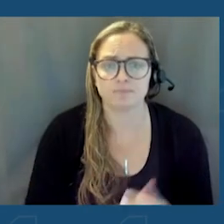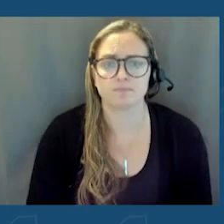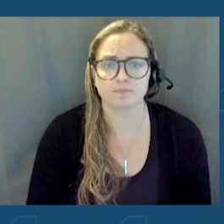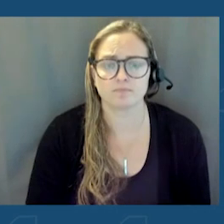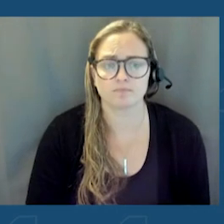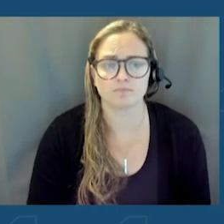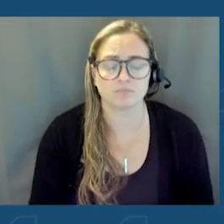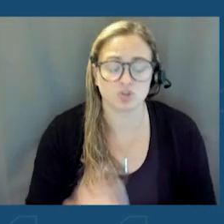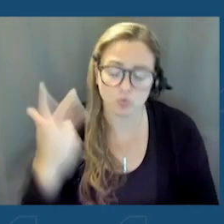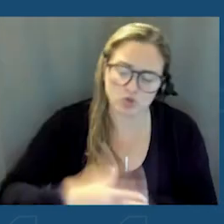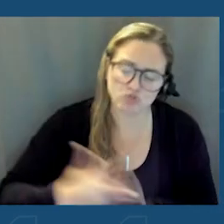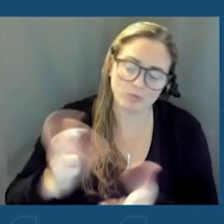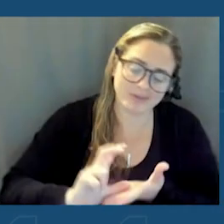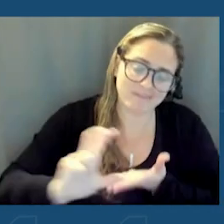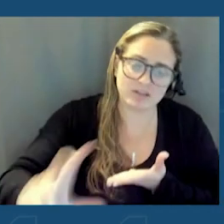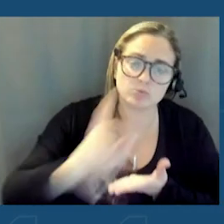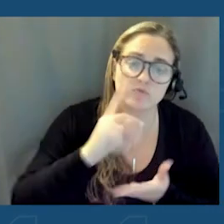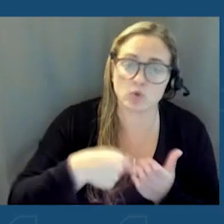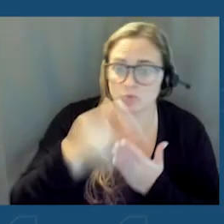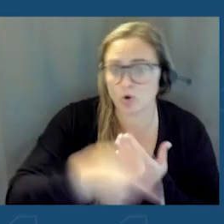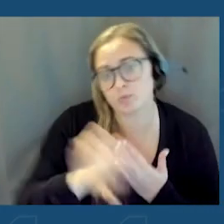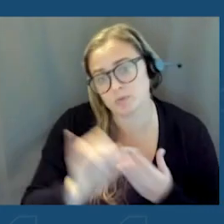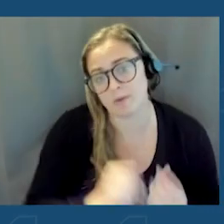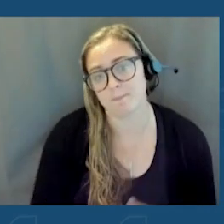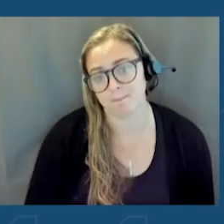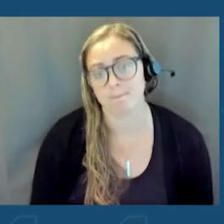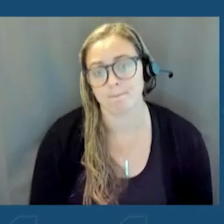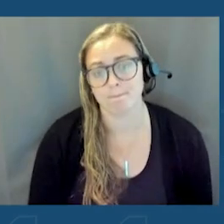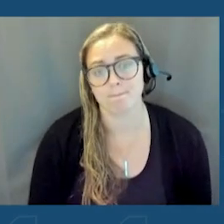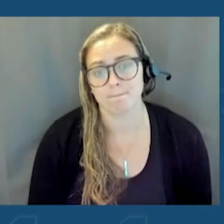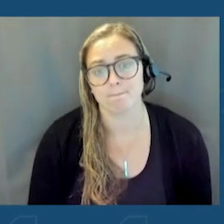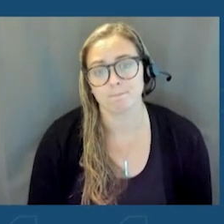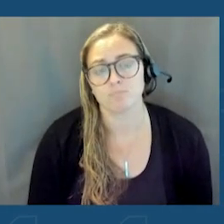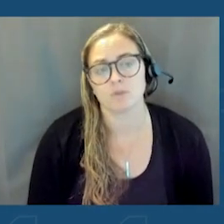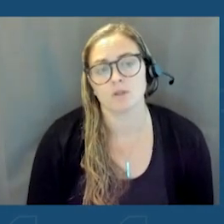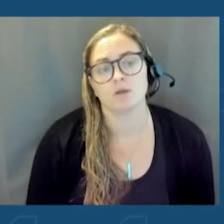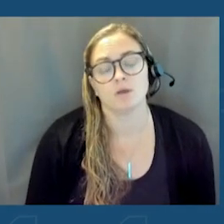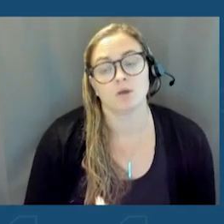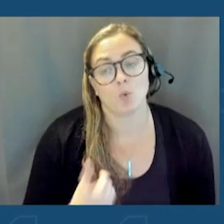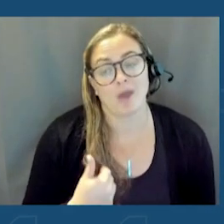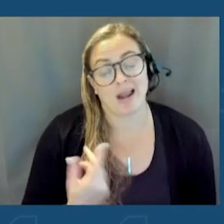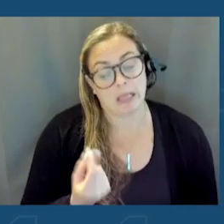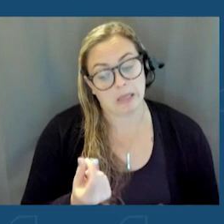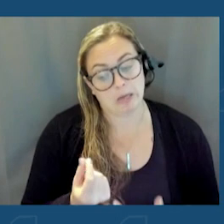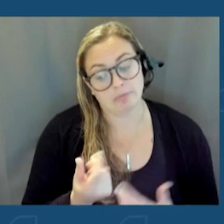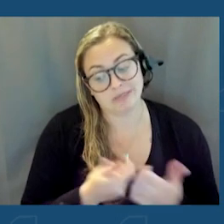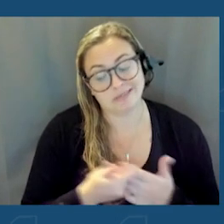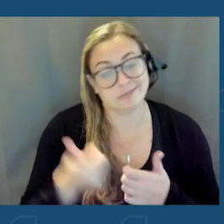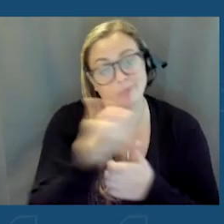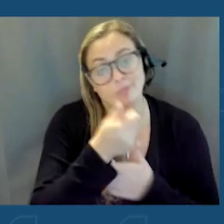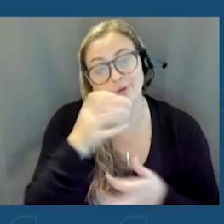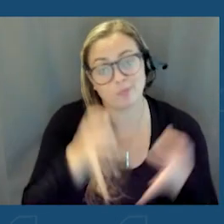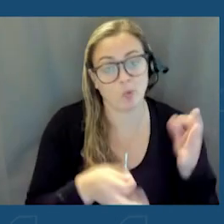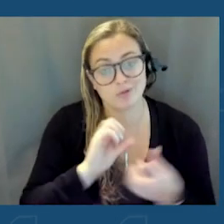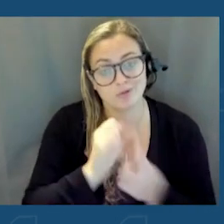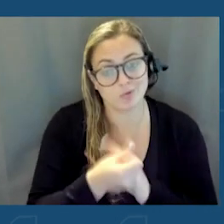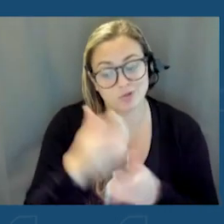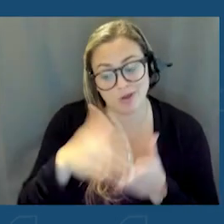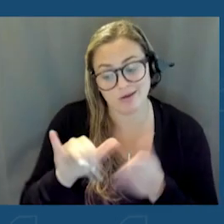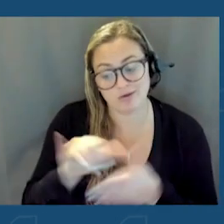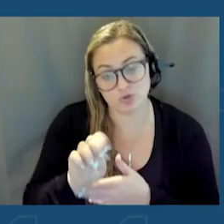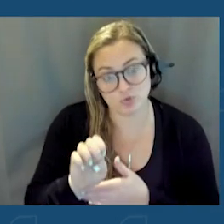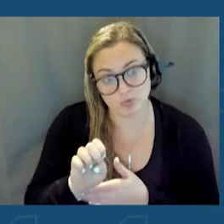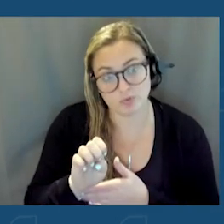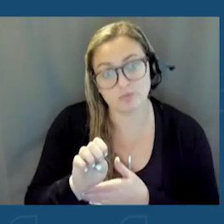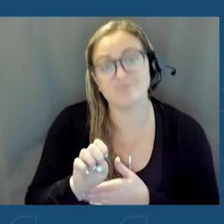amount of investment into those programs as well. And as you know, we had a little Supreme Court situation at the end of June. We'll